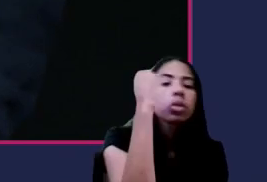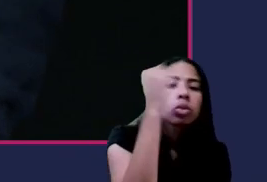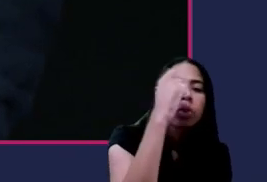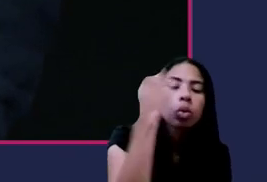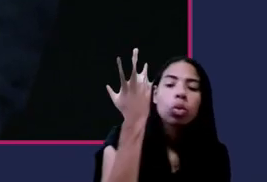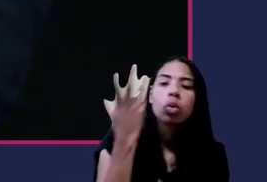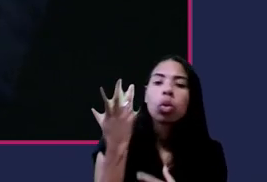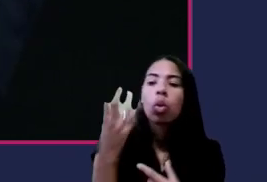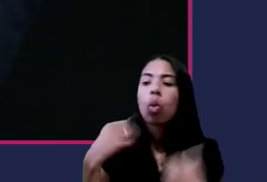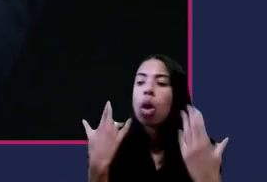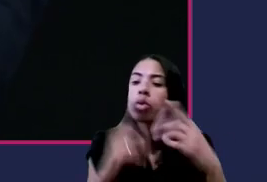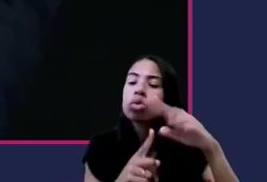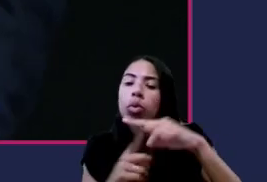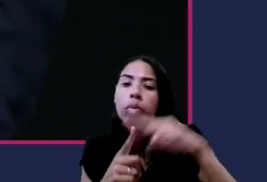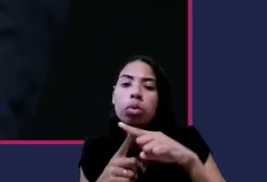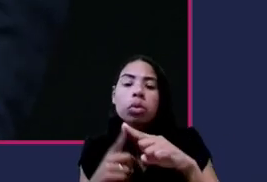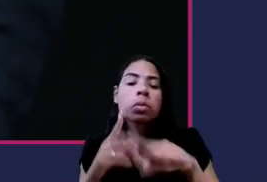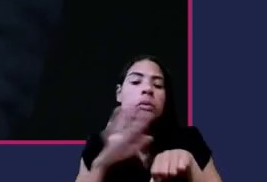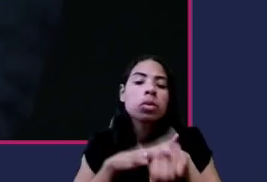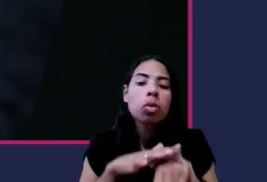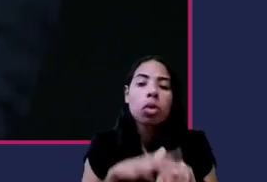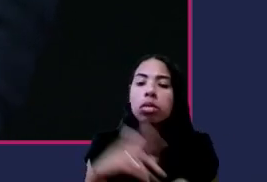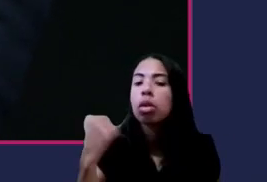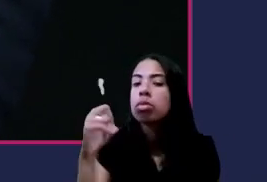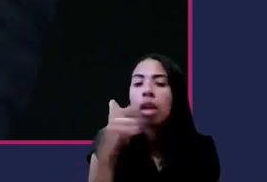Minas or in Rio Grande do Sul.